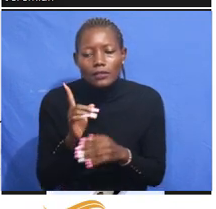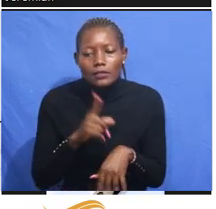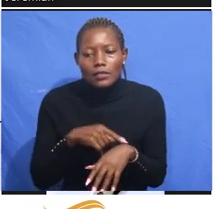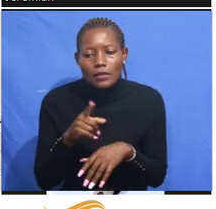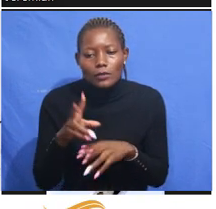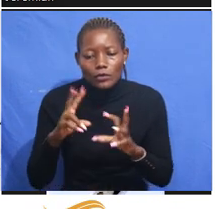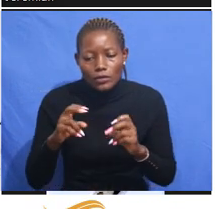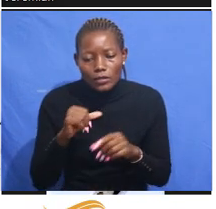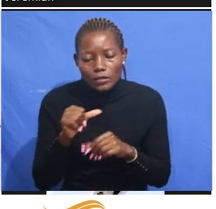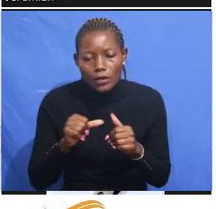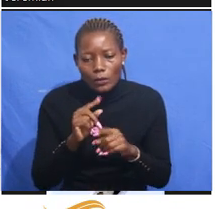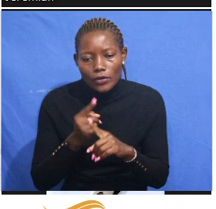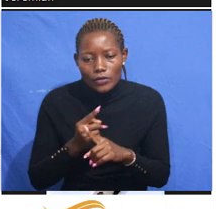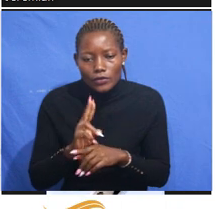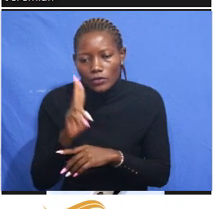lower extremity.